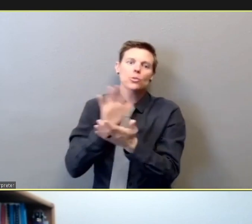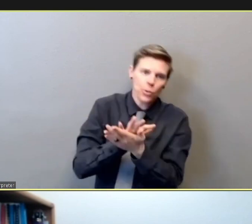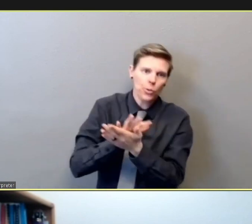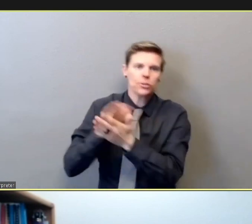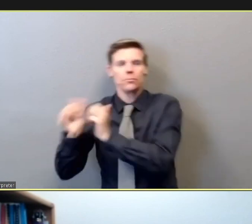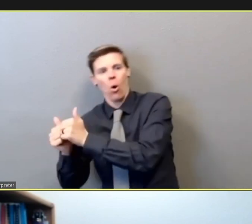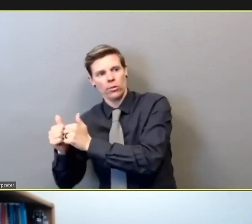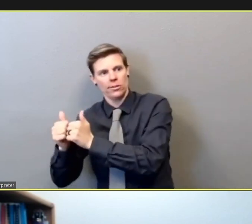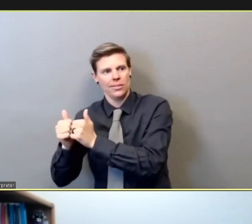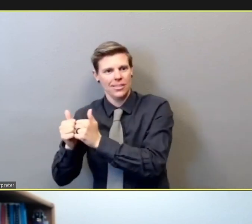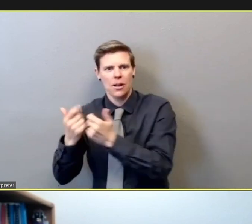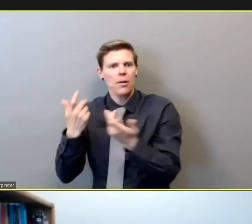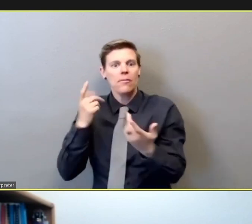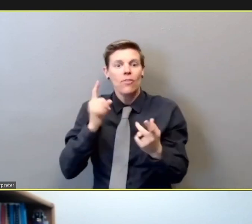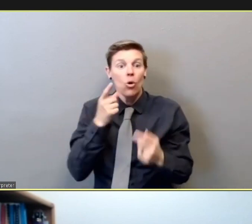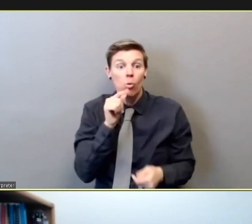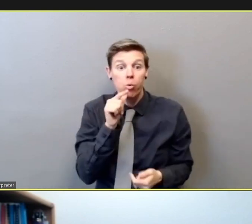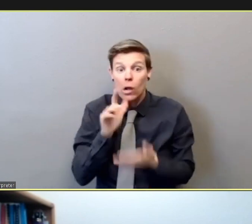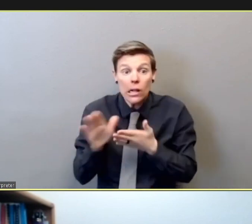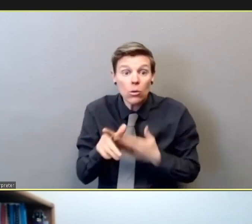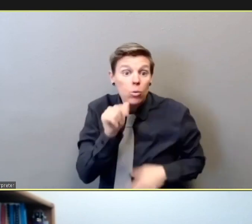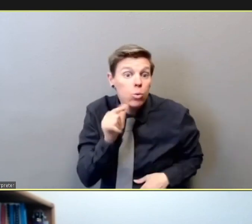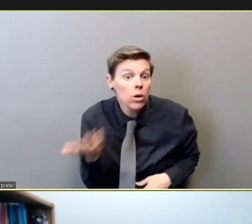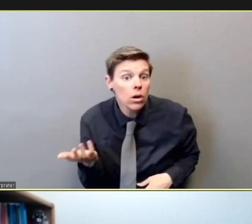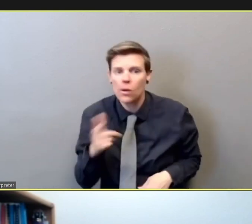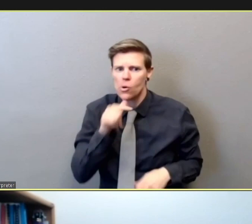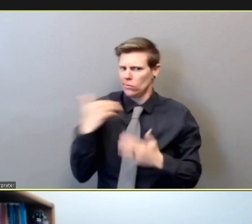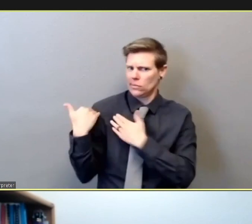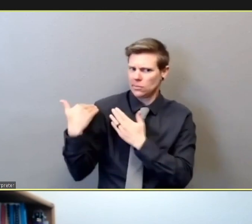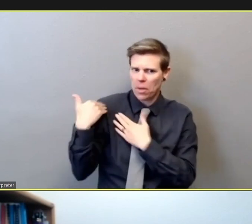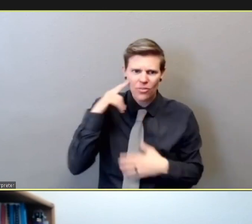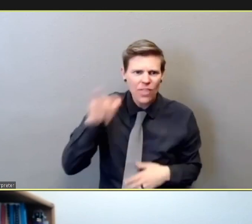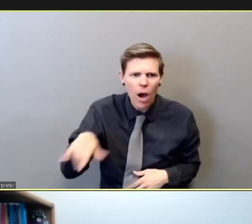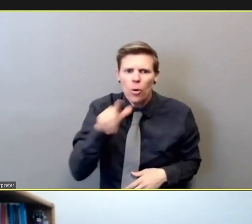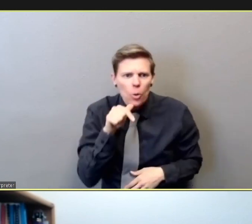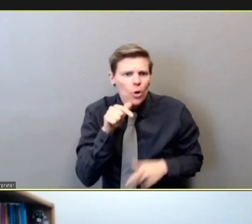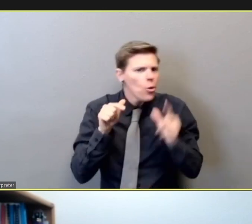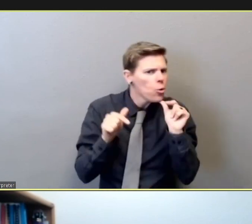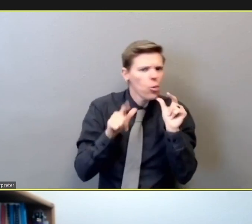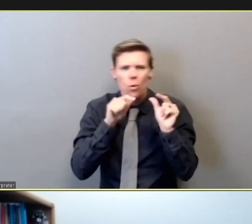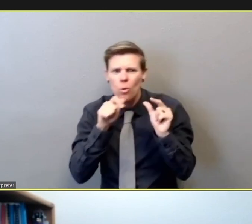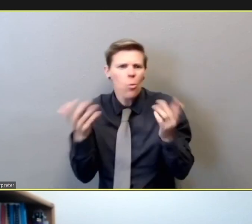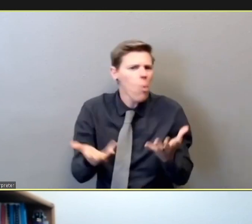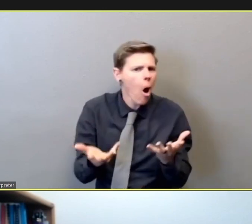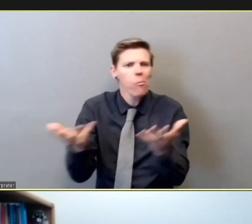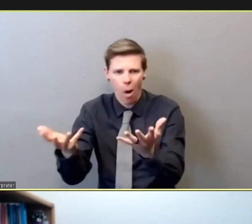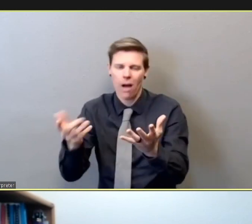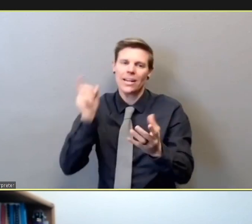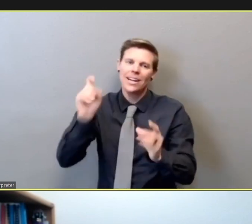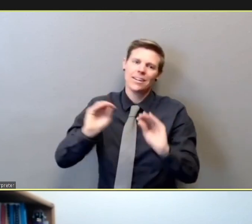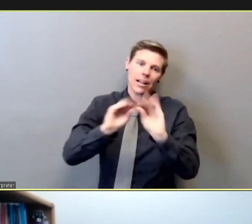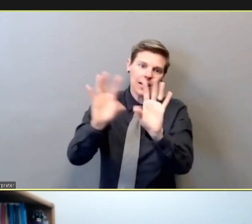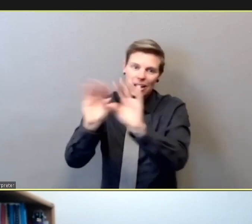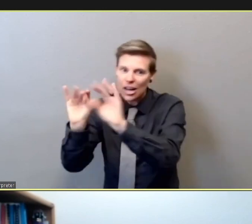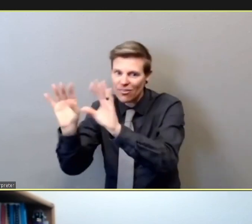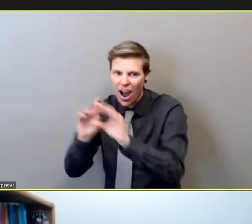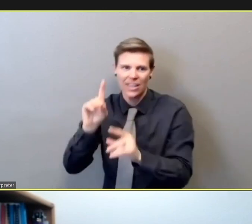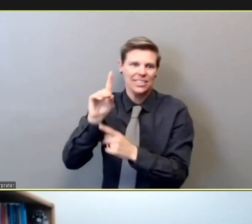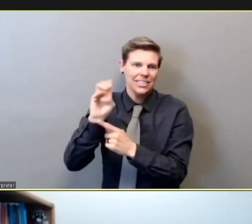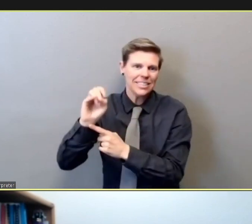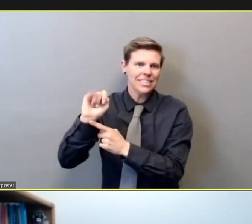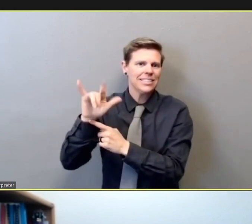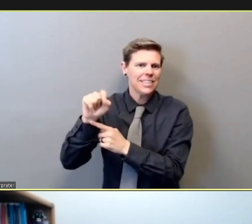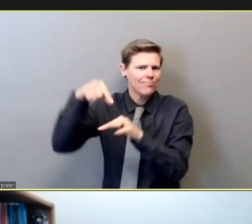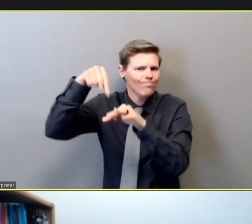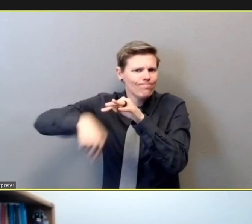the philosophy we're adopting right now. And I think that what we're going to find is that, and what